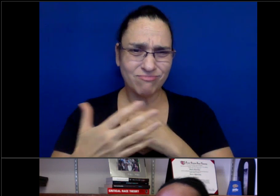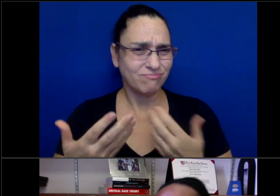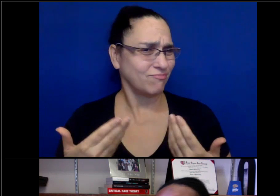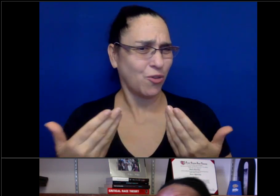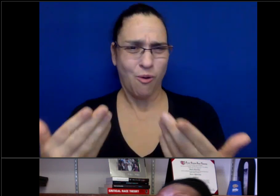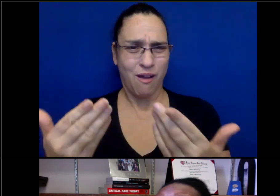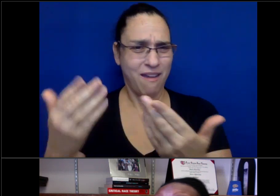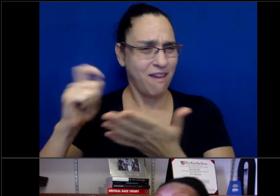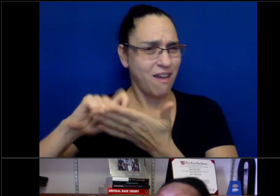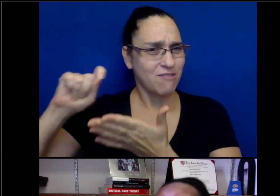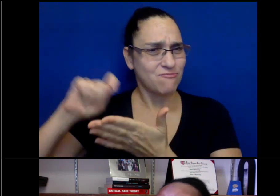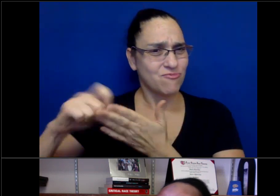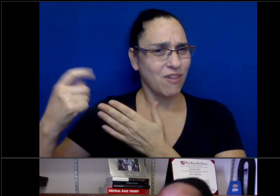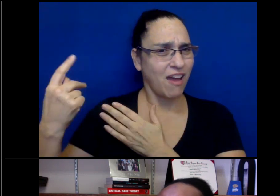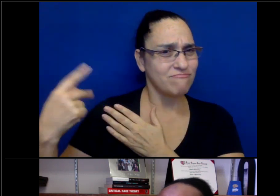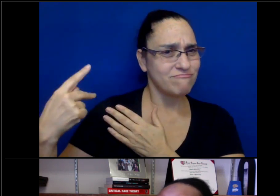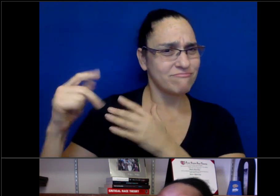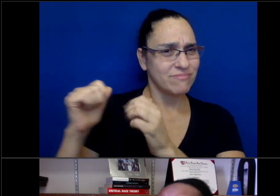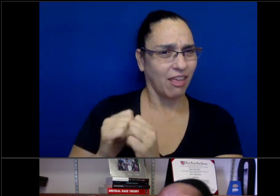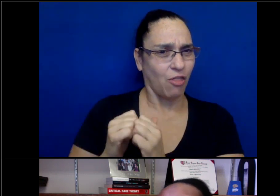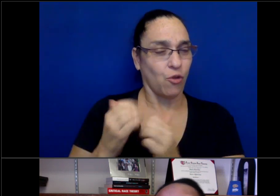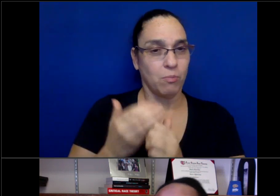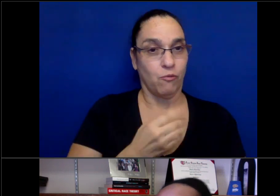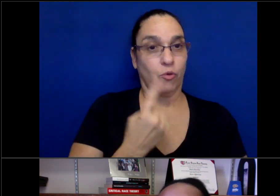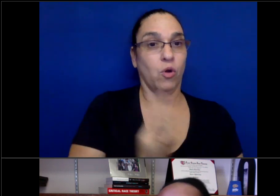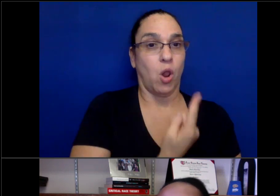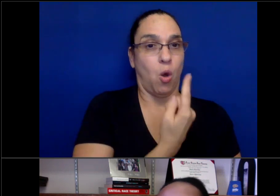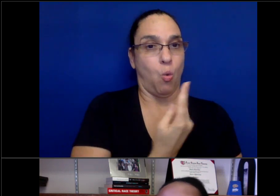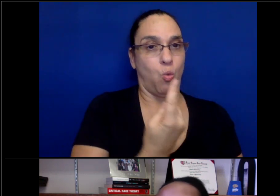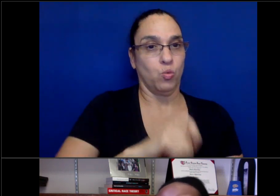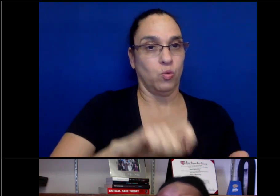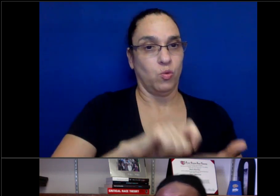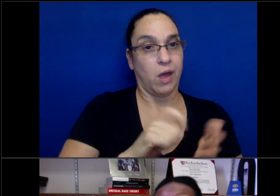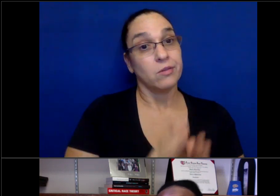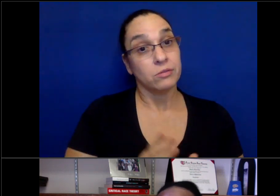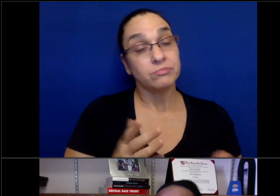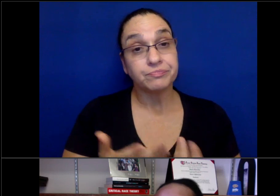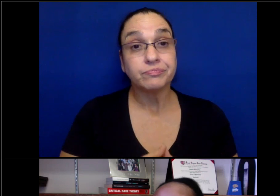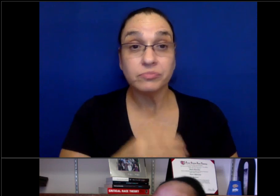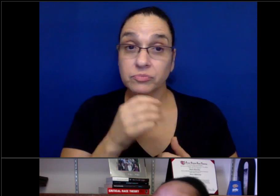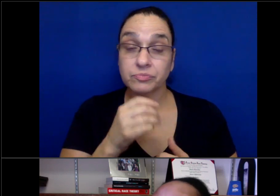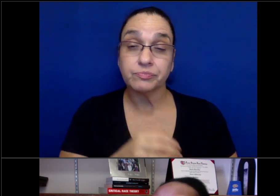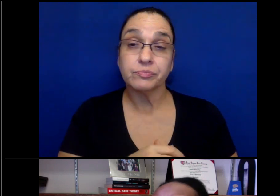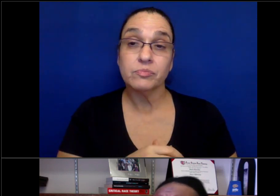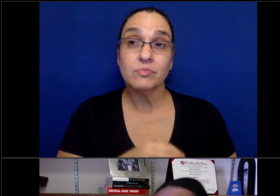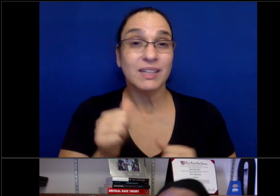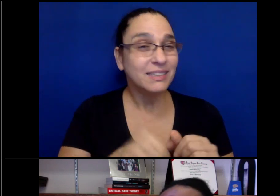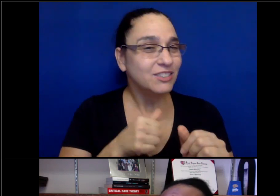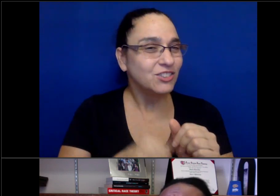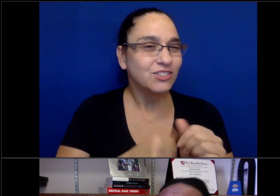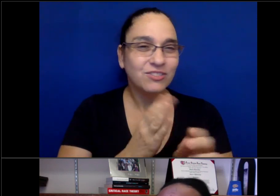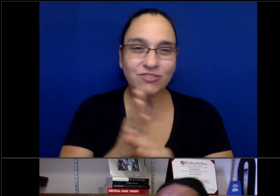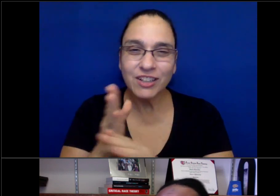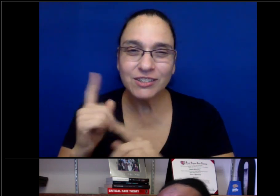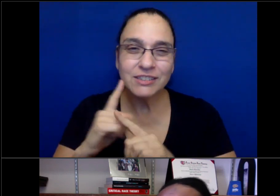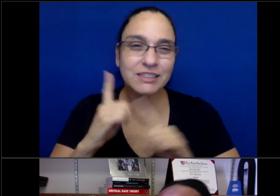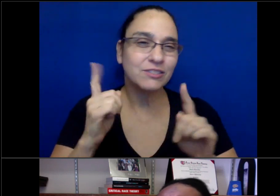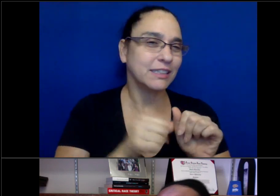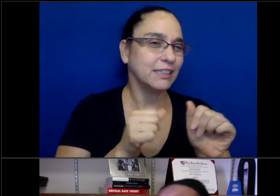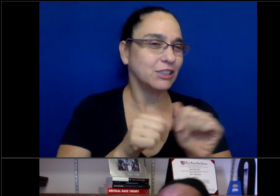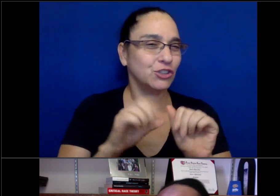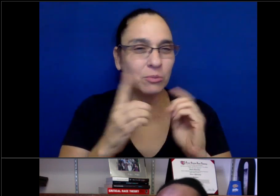before maybe you take your own leap. But everyone's department differs, so like ideally, your